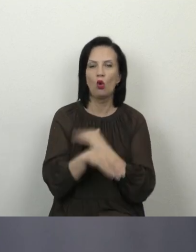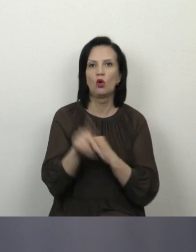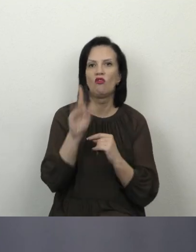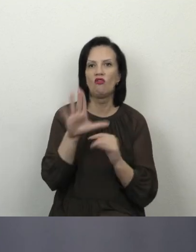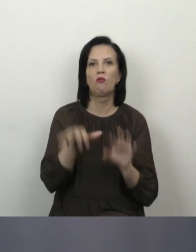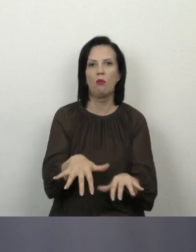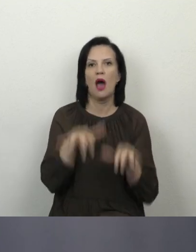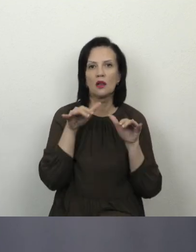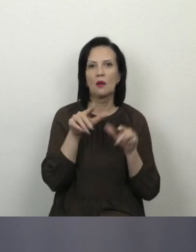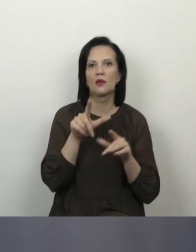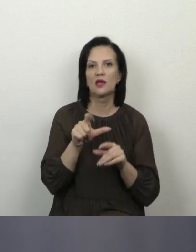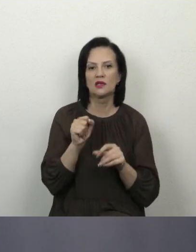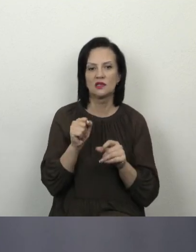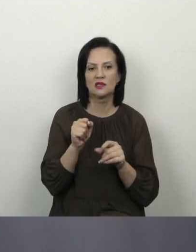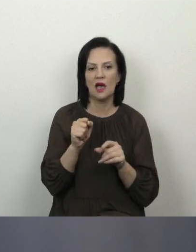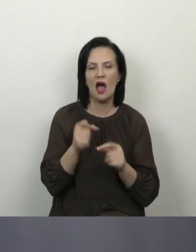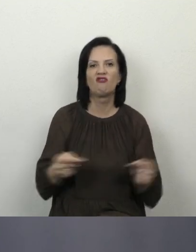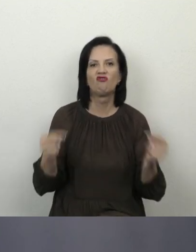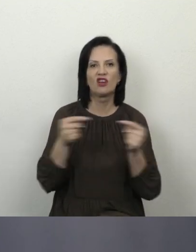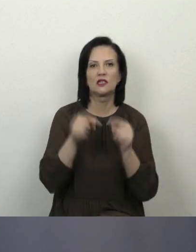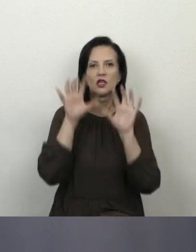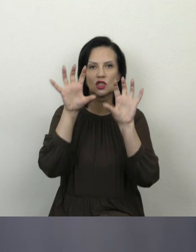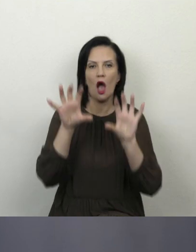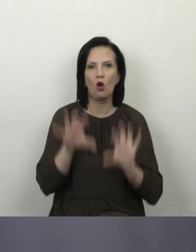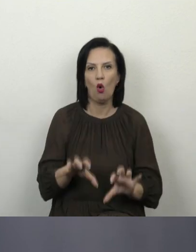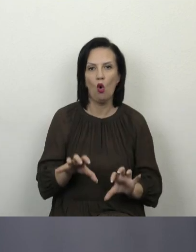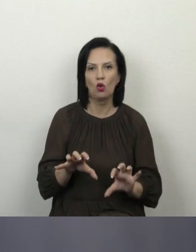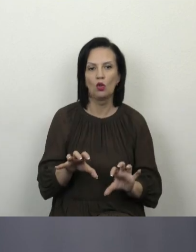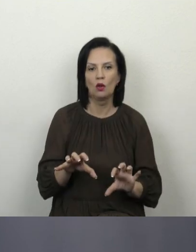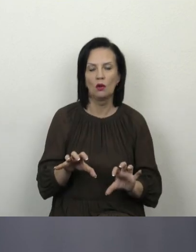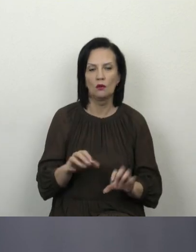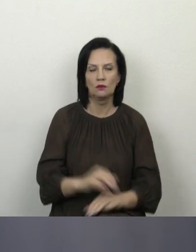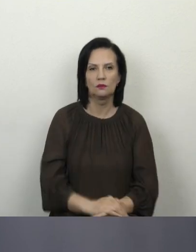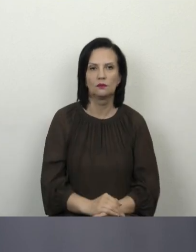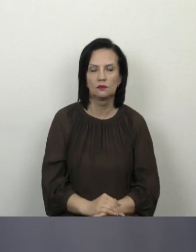case when the parliament